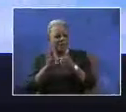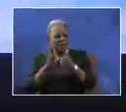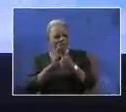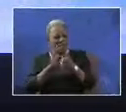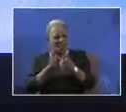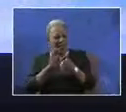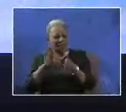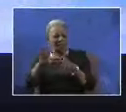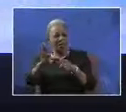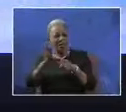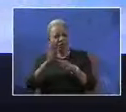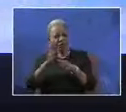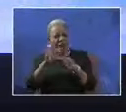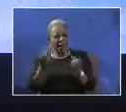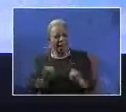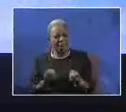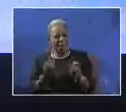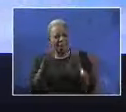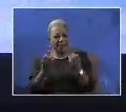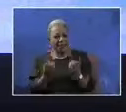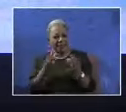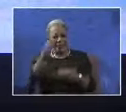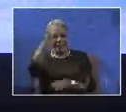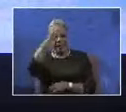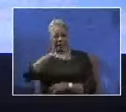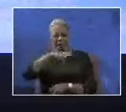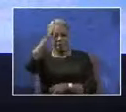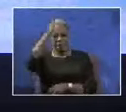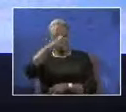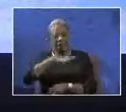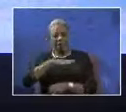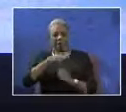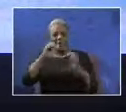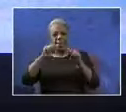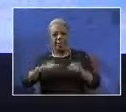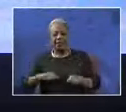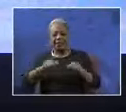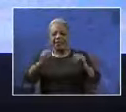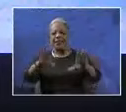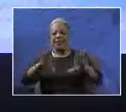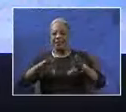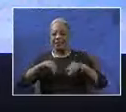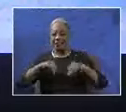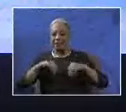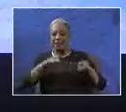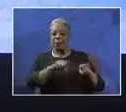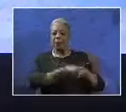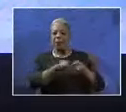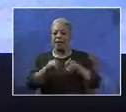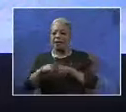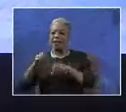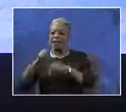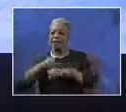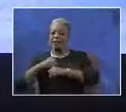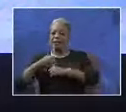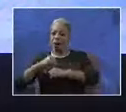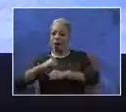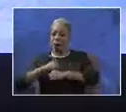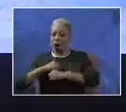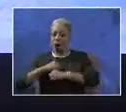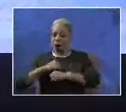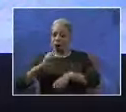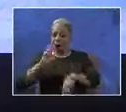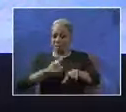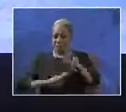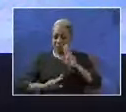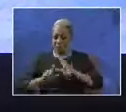men could we recruit to serve as army people. And after the 10 months was over with, and after